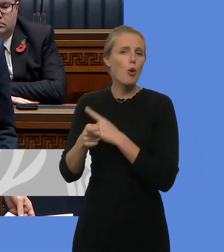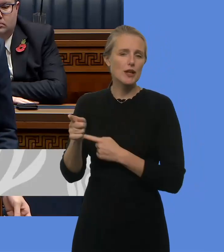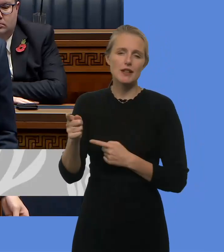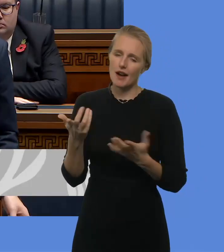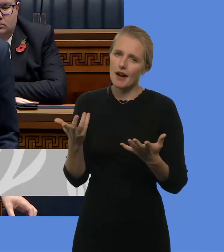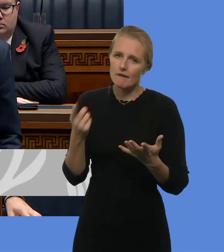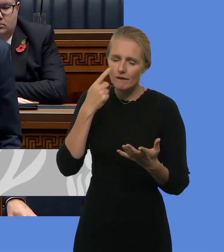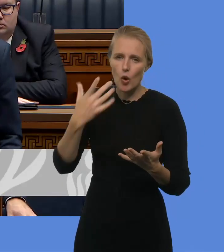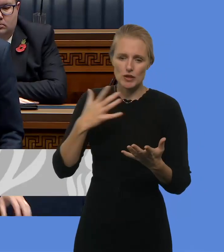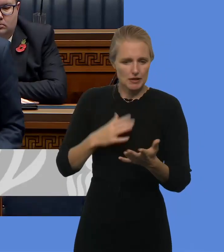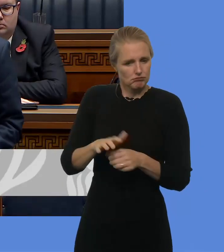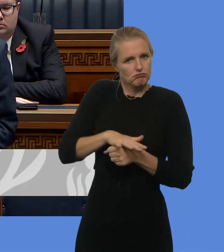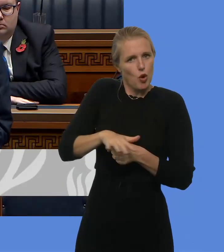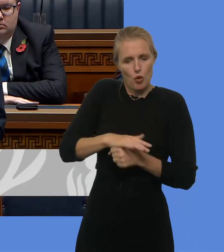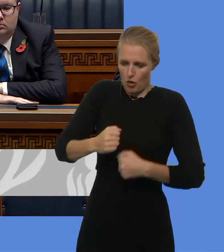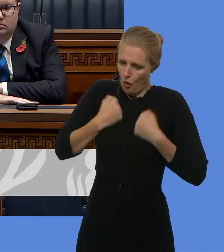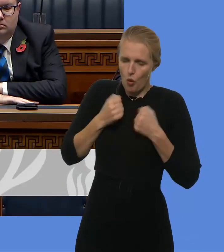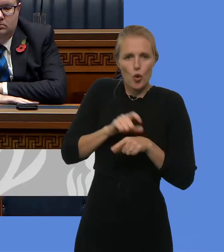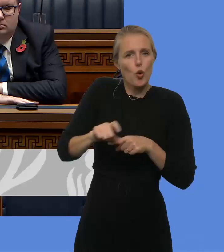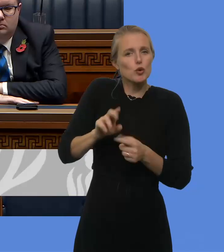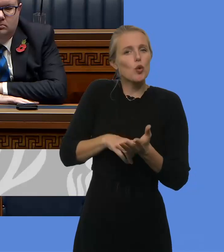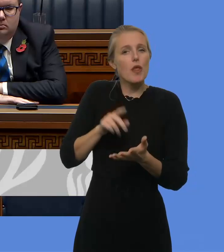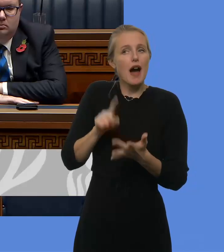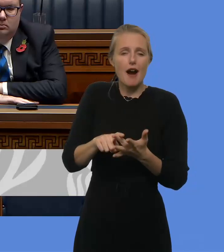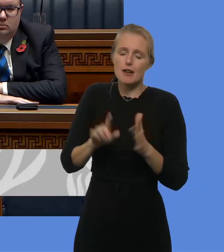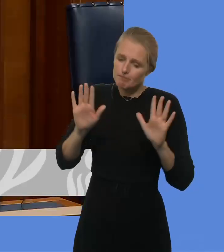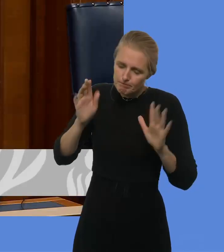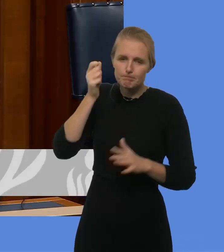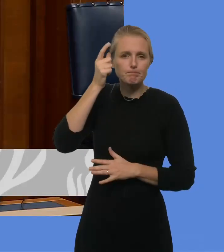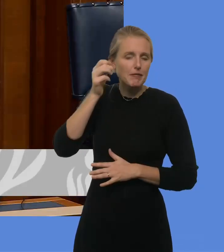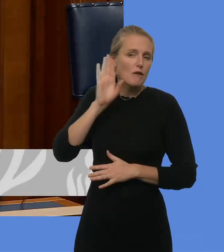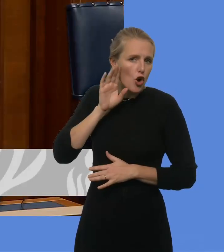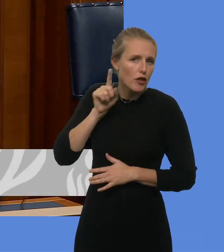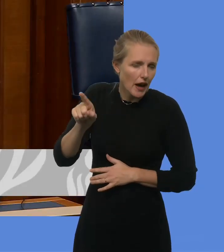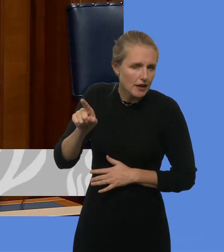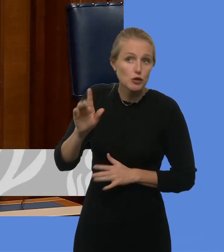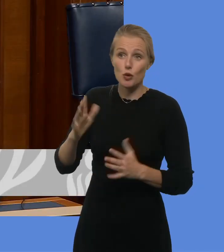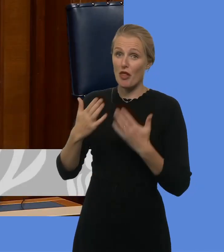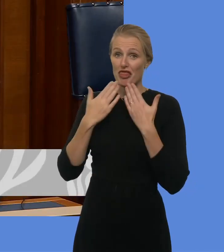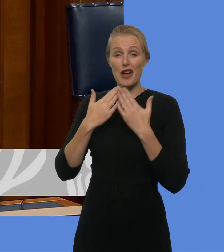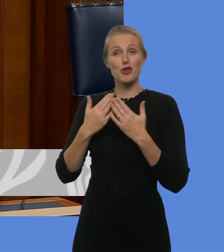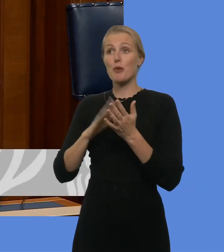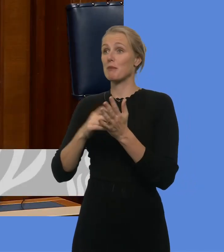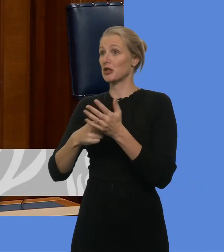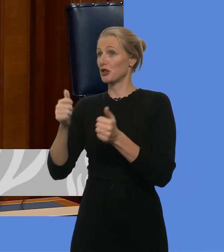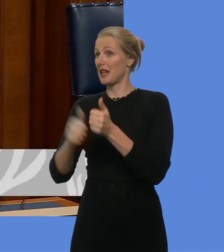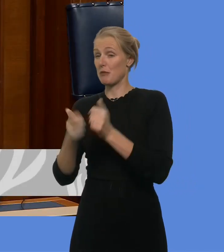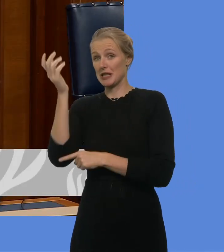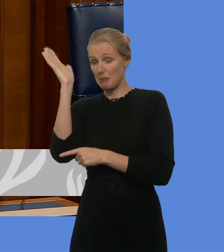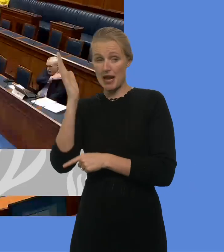of having a Northern Ireland course in respect of that. So can I thank Mr Deputy Speaker, members